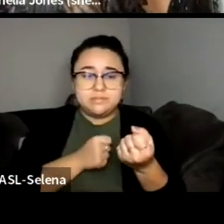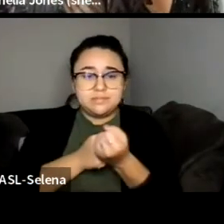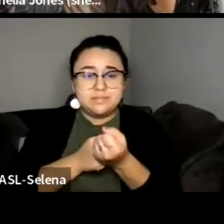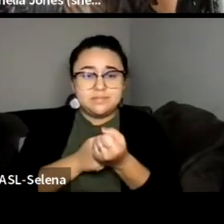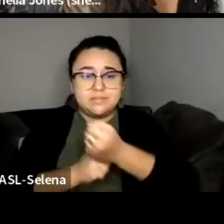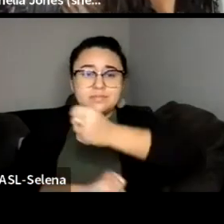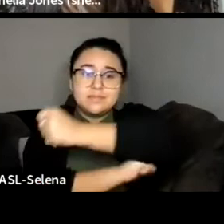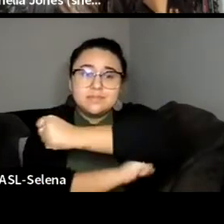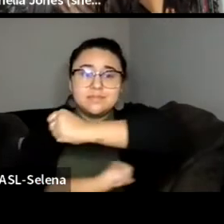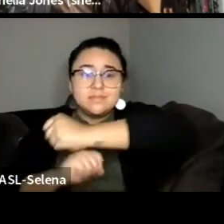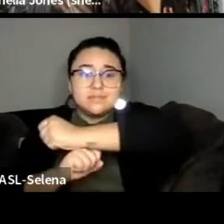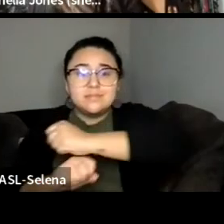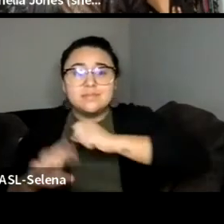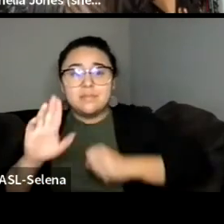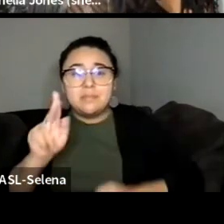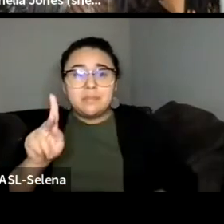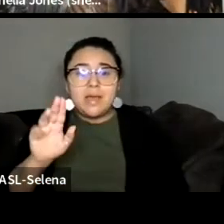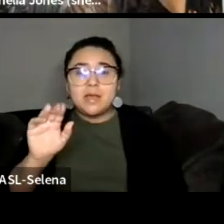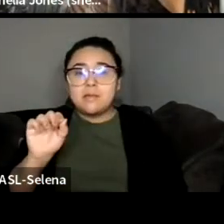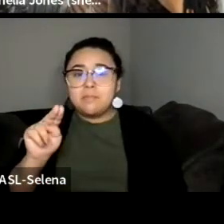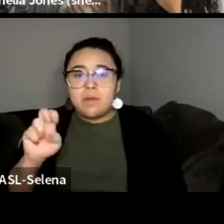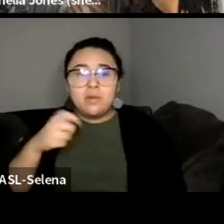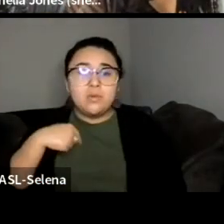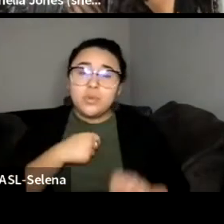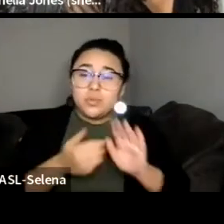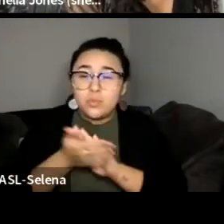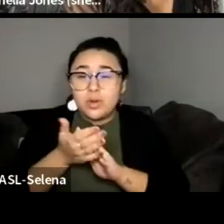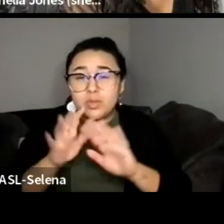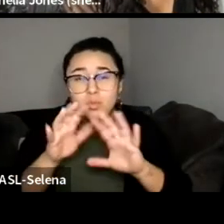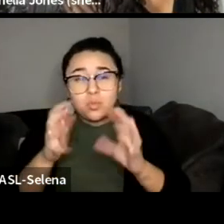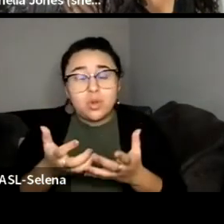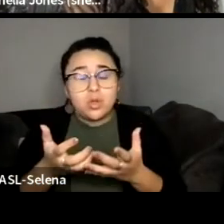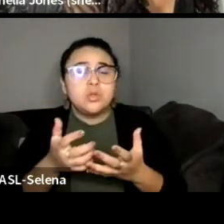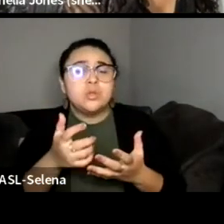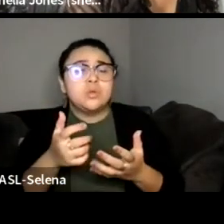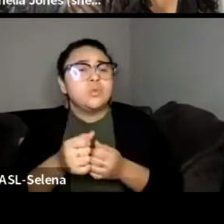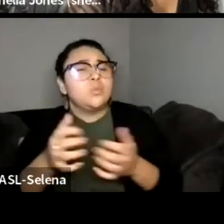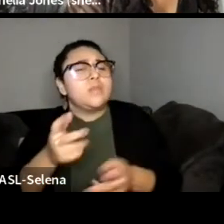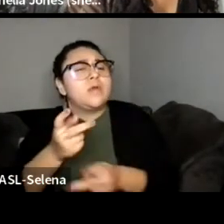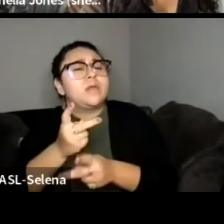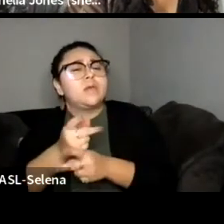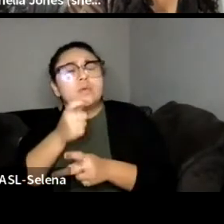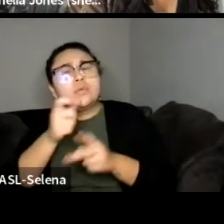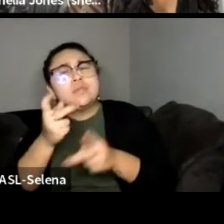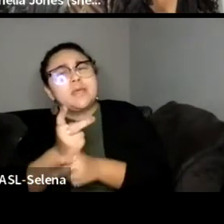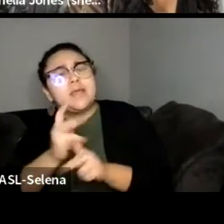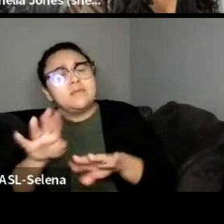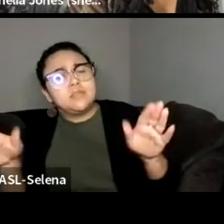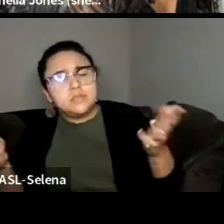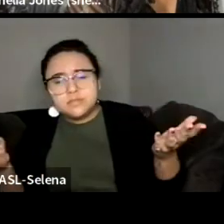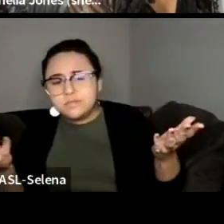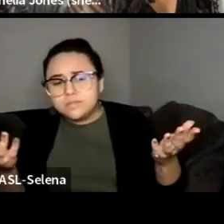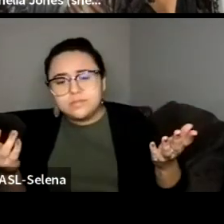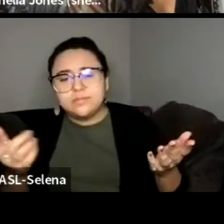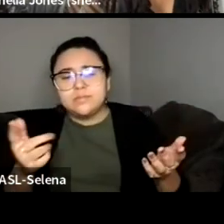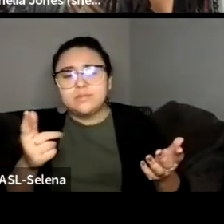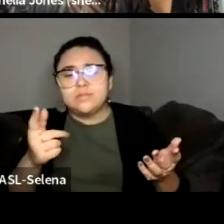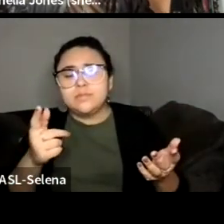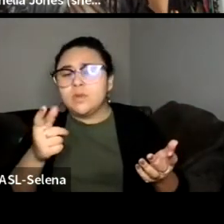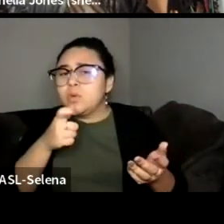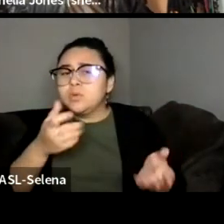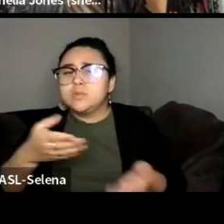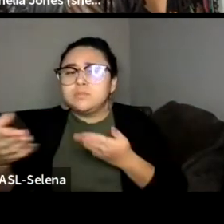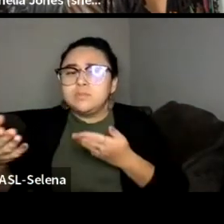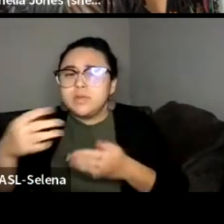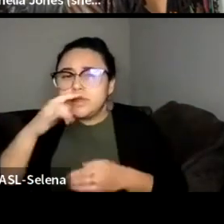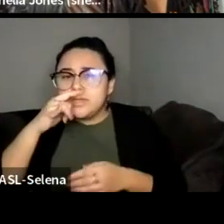world going. Without all of this caregiving, like, who is taking care, who is, you know, getting kids to school, and